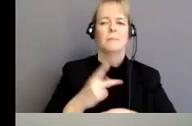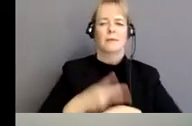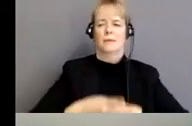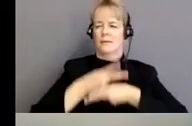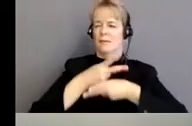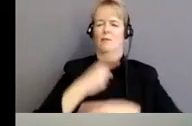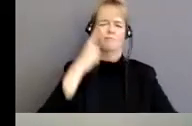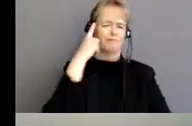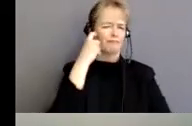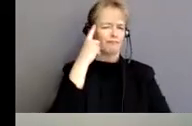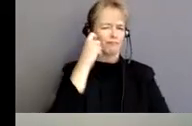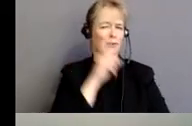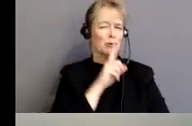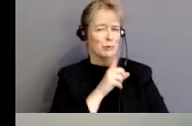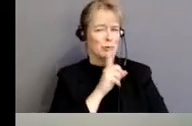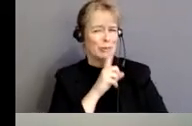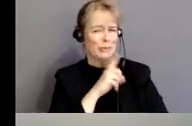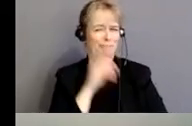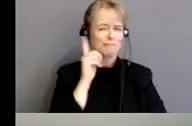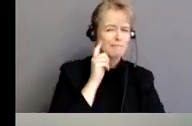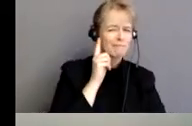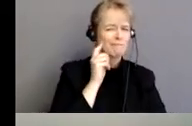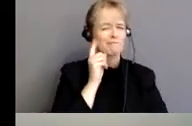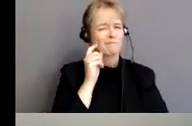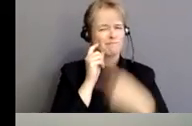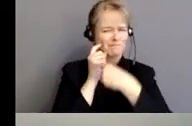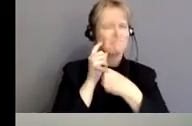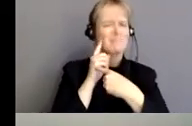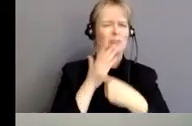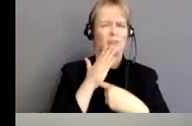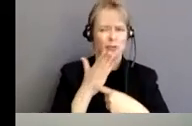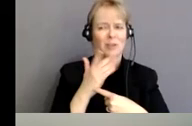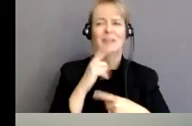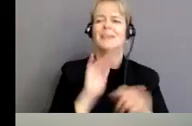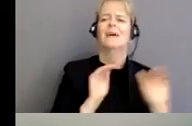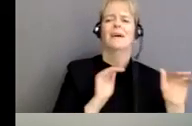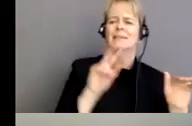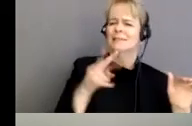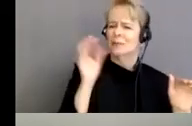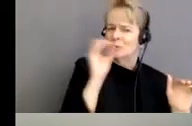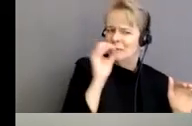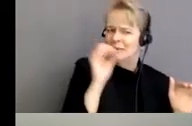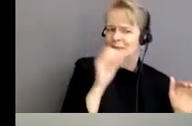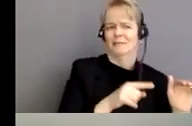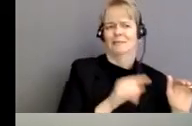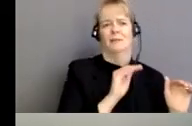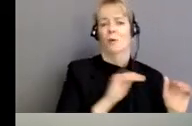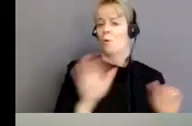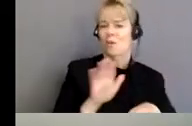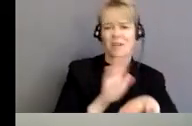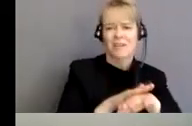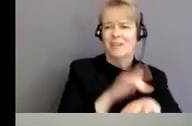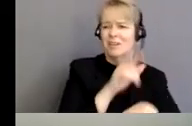from acquaintances. Get a second opinion before you invest. Talk to somebody who's qualified, a registered qualified advisor,